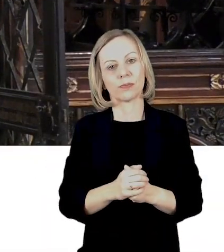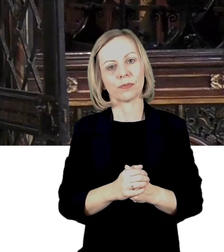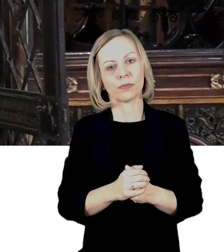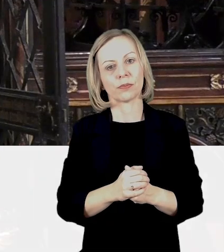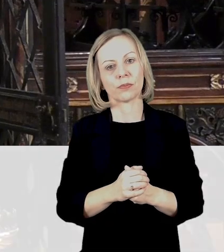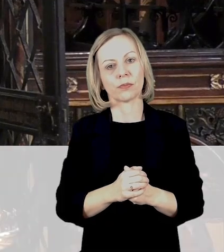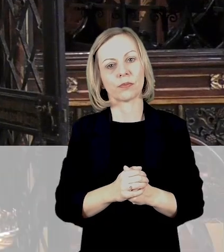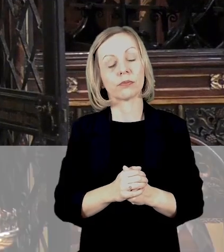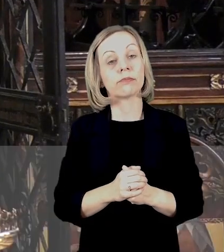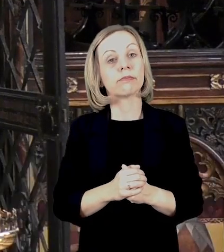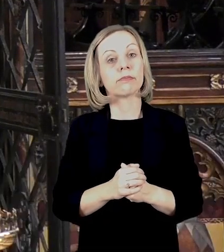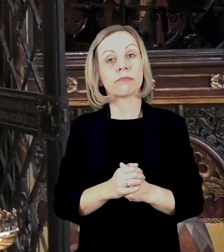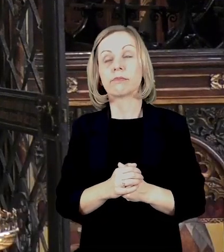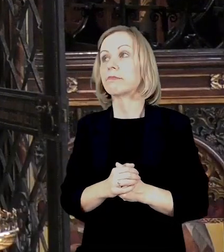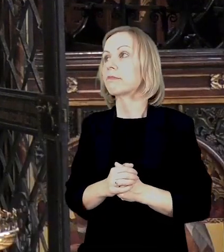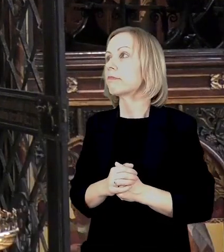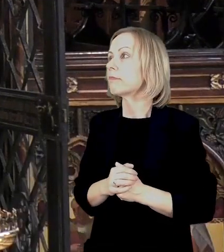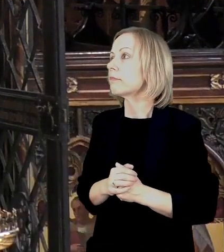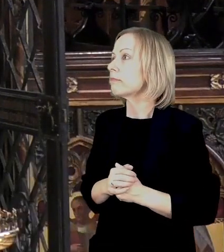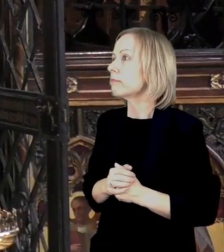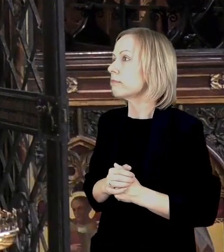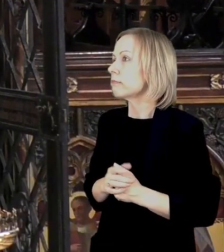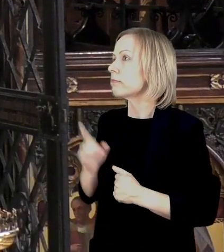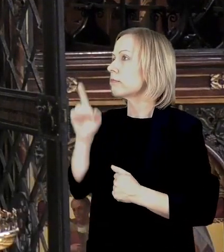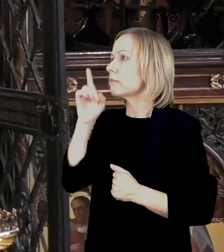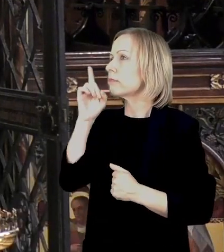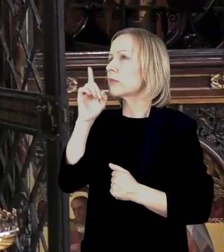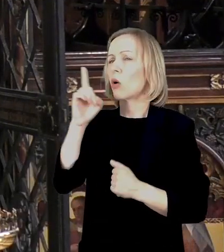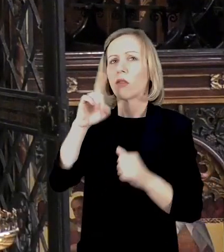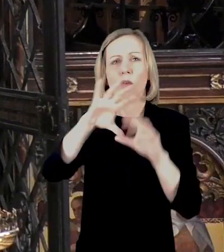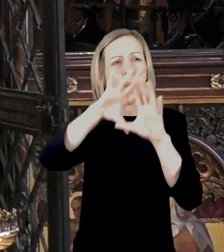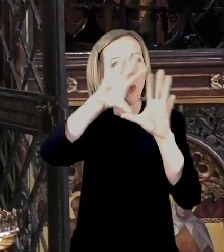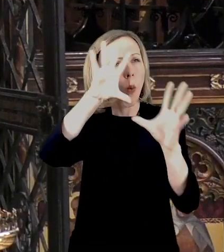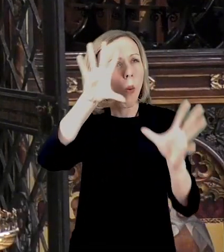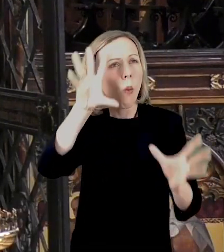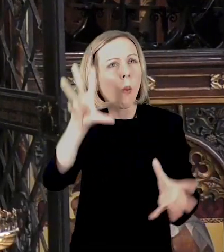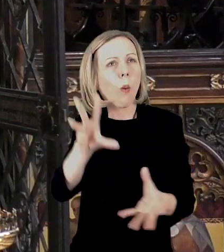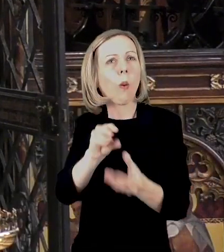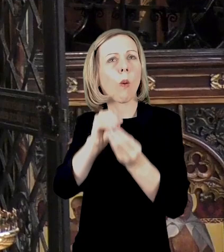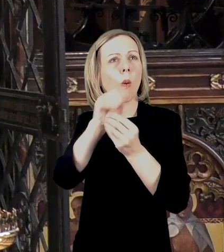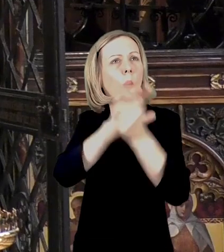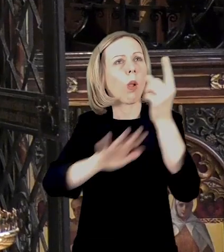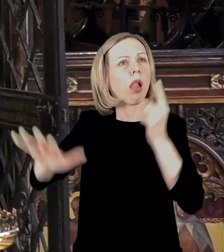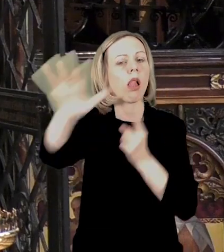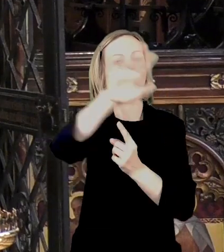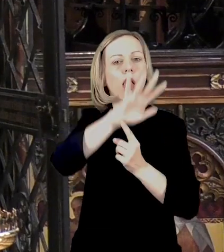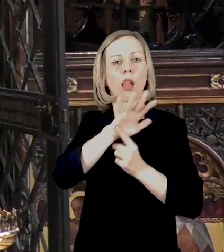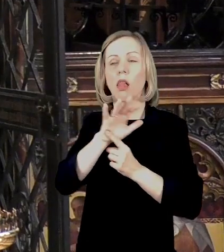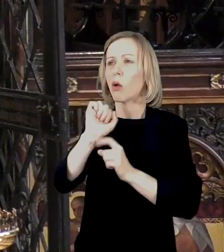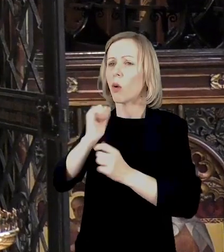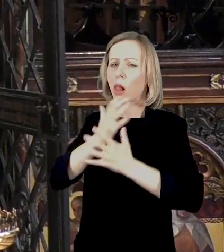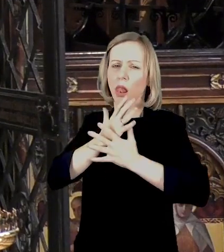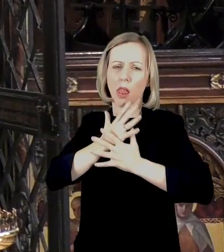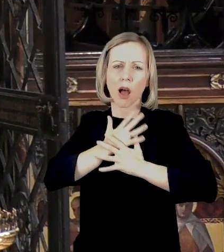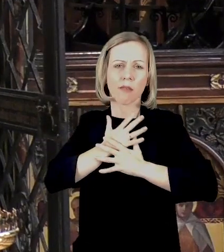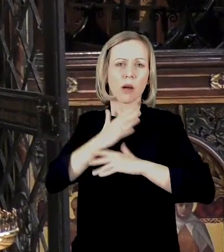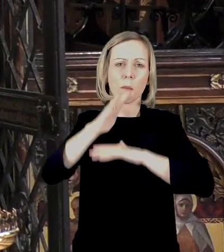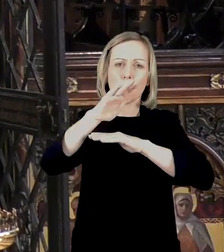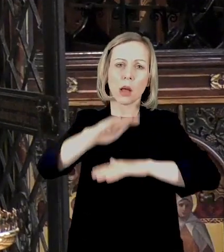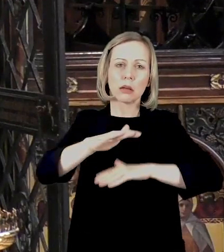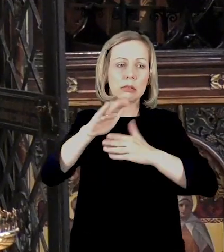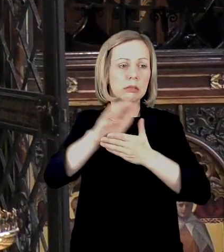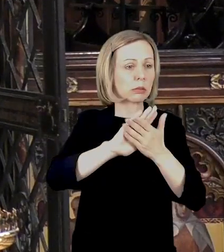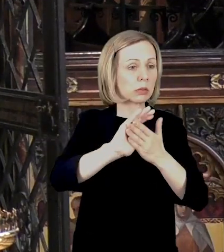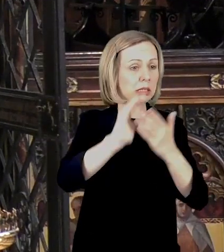Thanks be to God. God of all consolation, in your unending love and mercy, you turn the darkness of death into the dawn of new